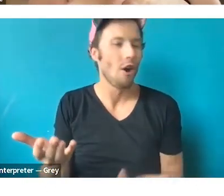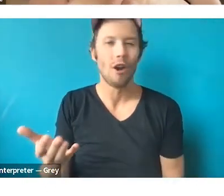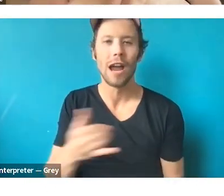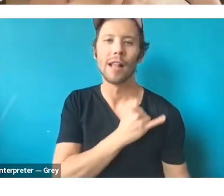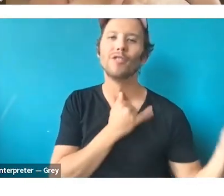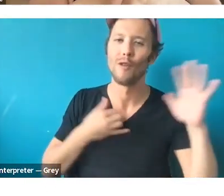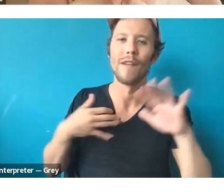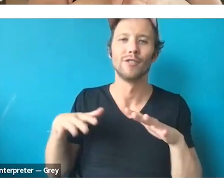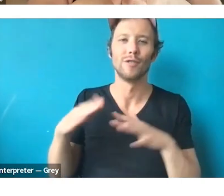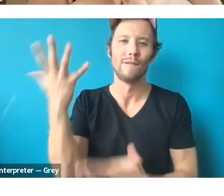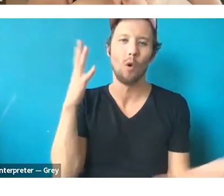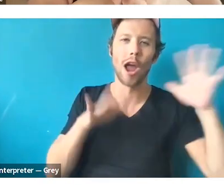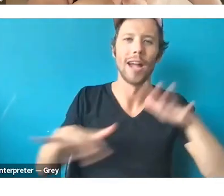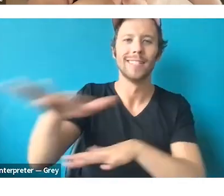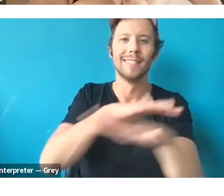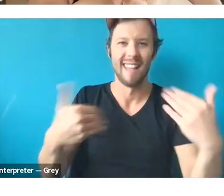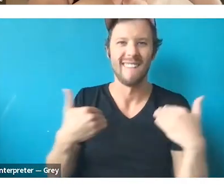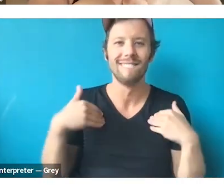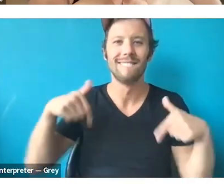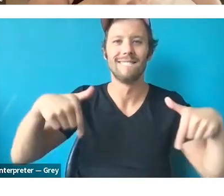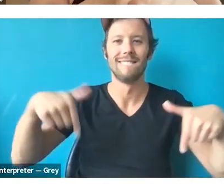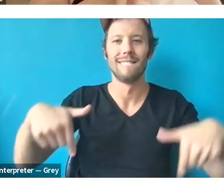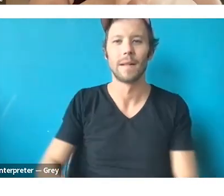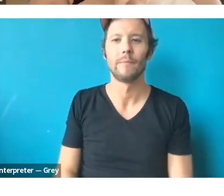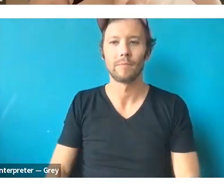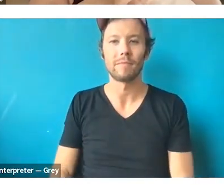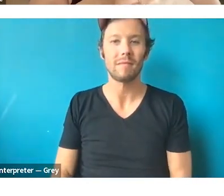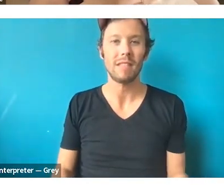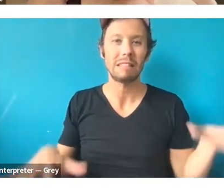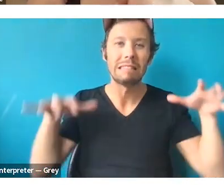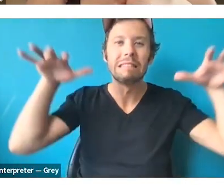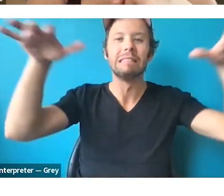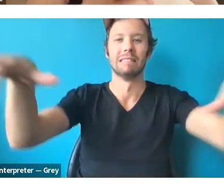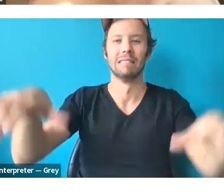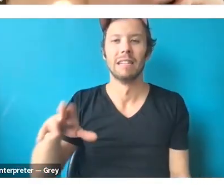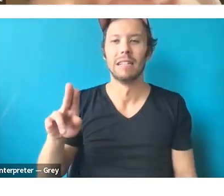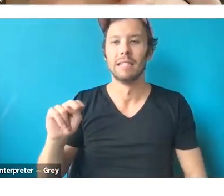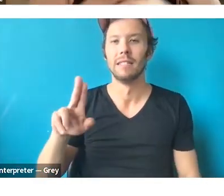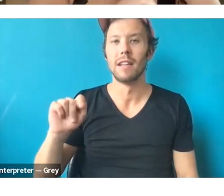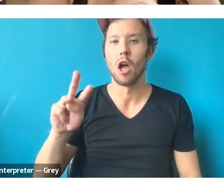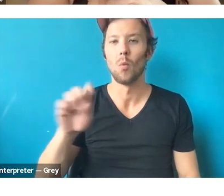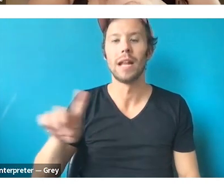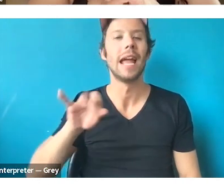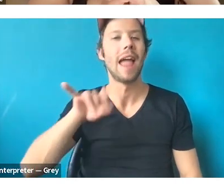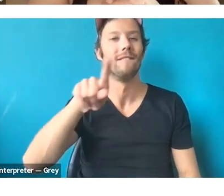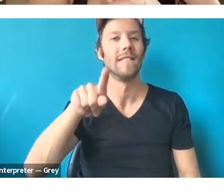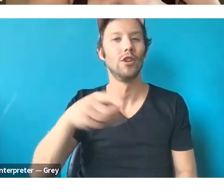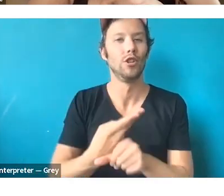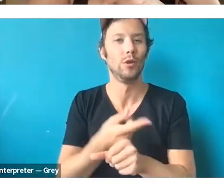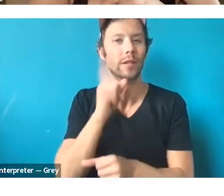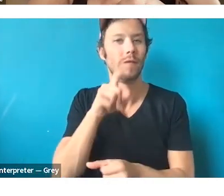forest cabin. We have a lot of knotweed, and apparently when you brew it as a tea, it has a lot